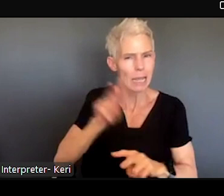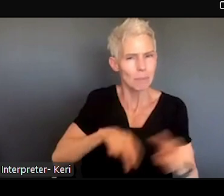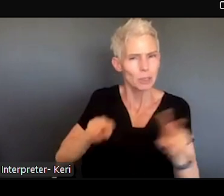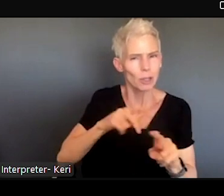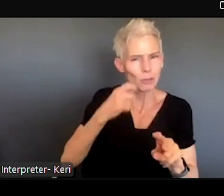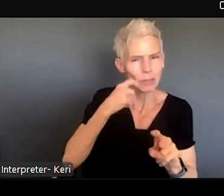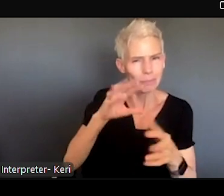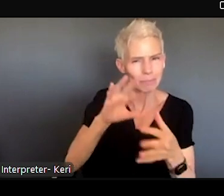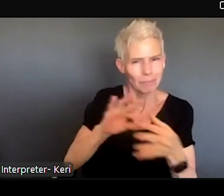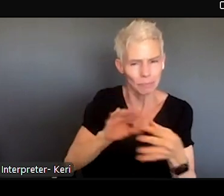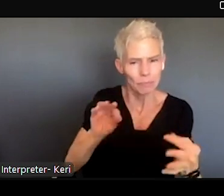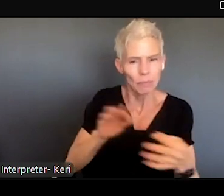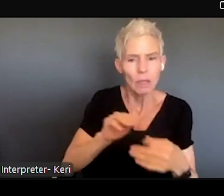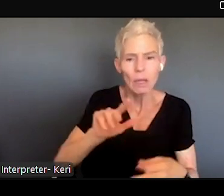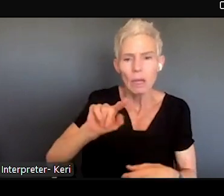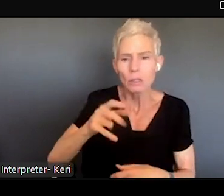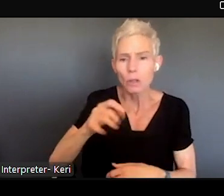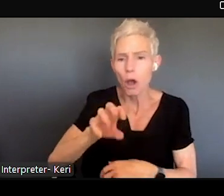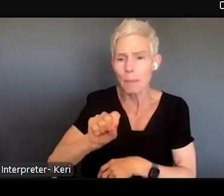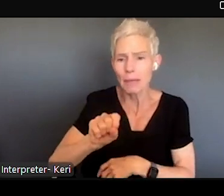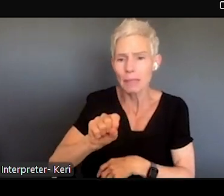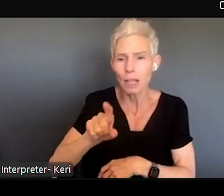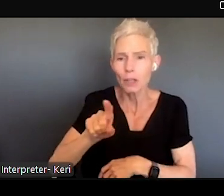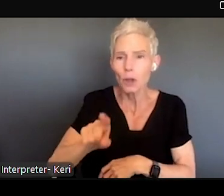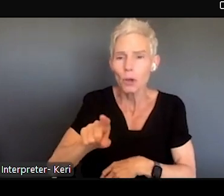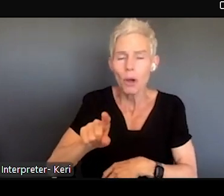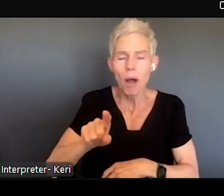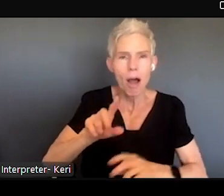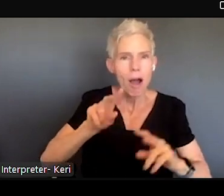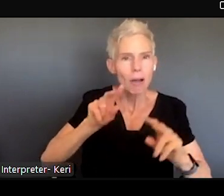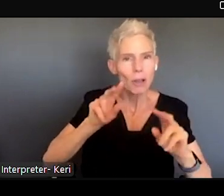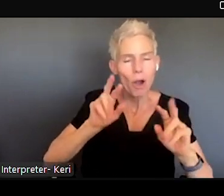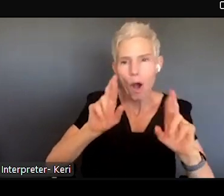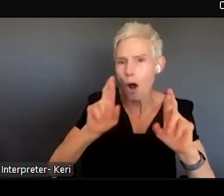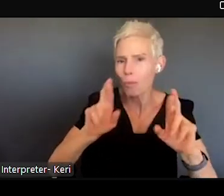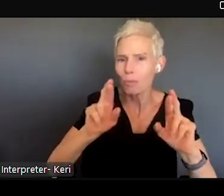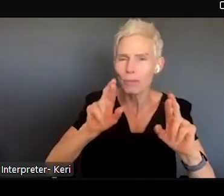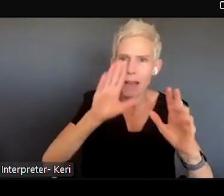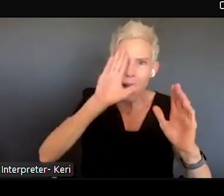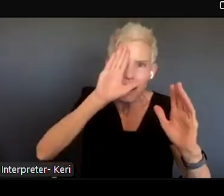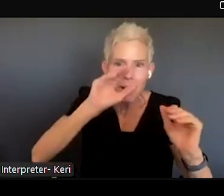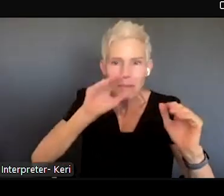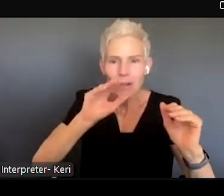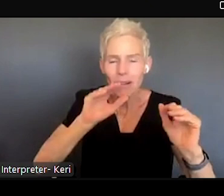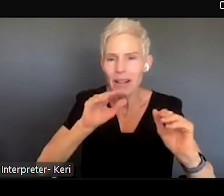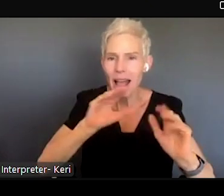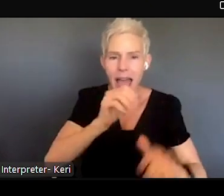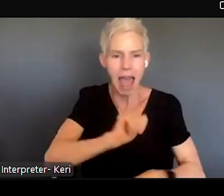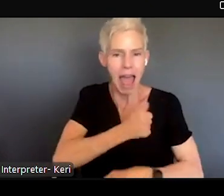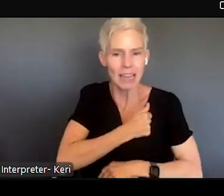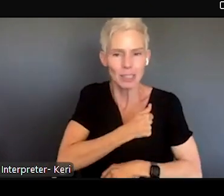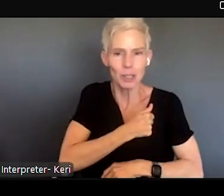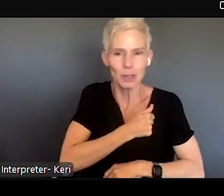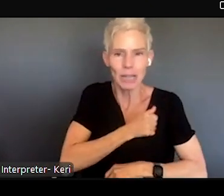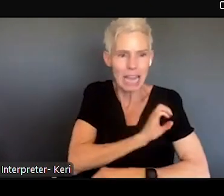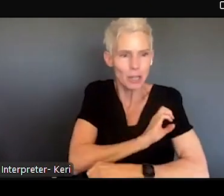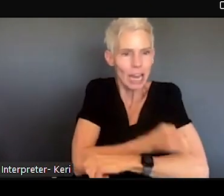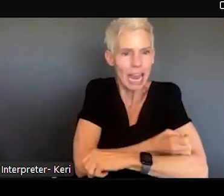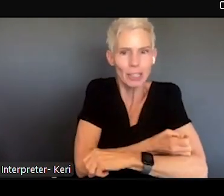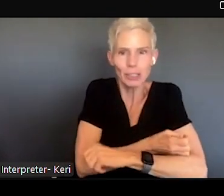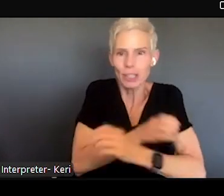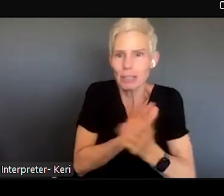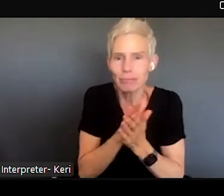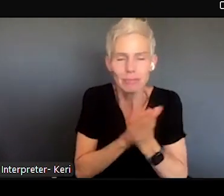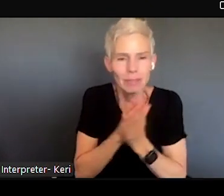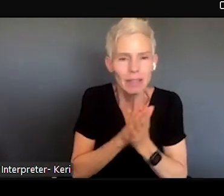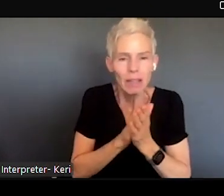is Thomas, your hopeful attitude, your energy, and the energy and hopeful attitude of all the